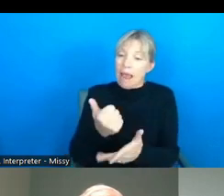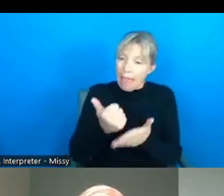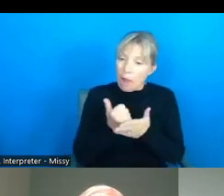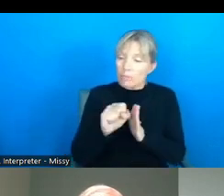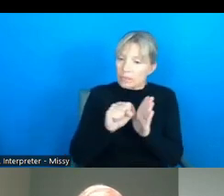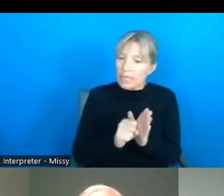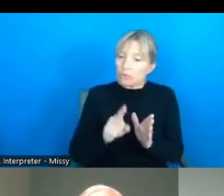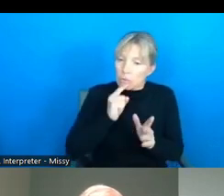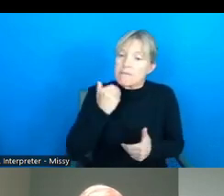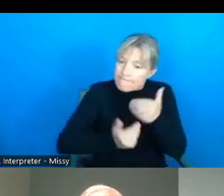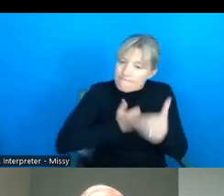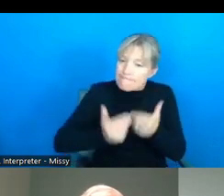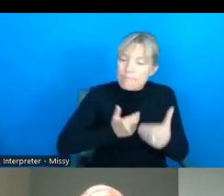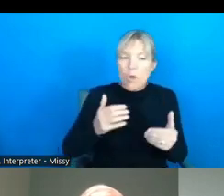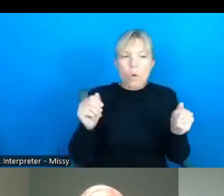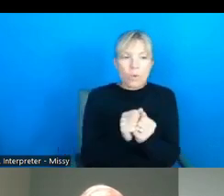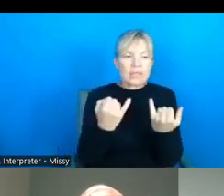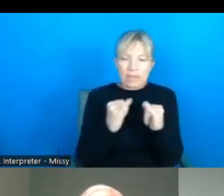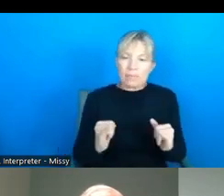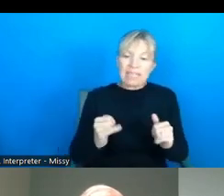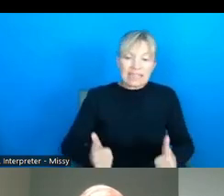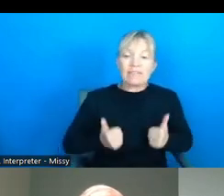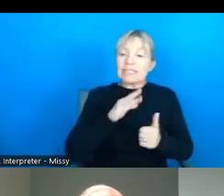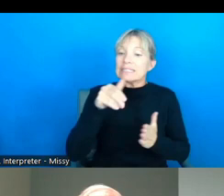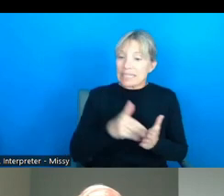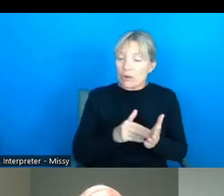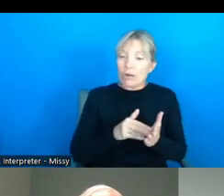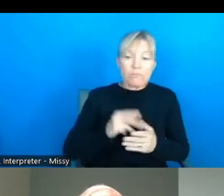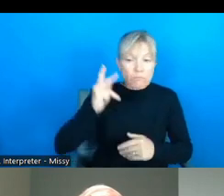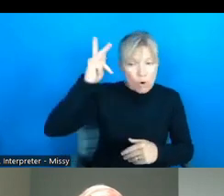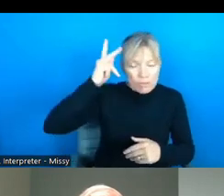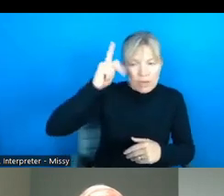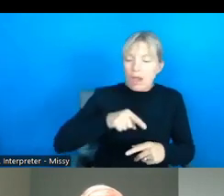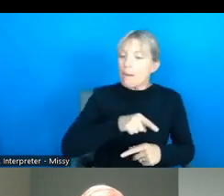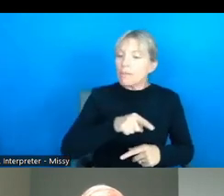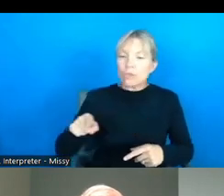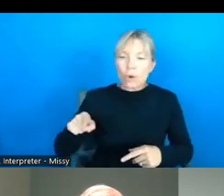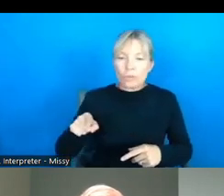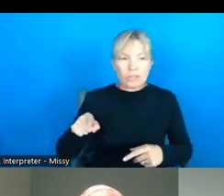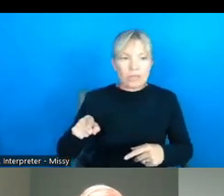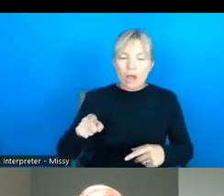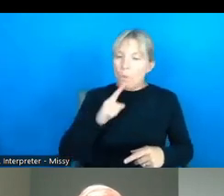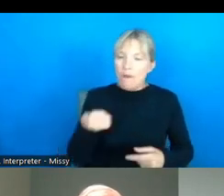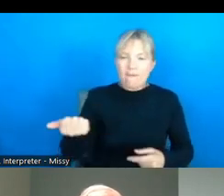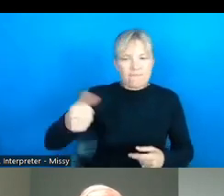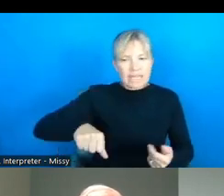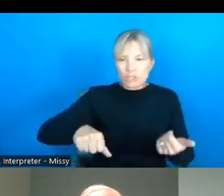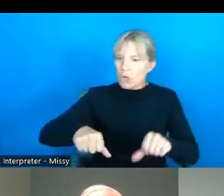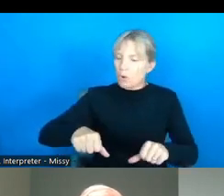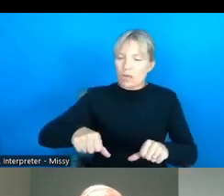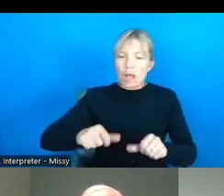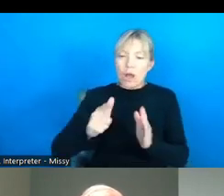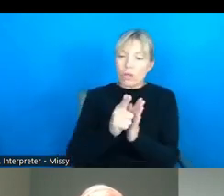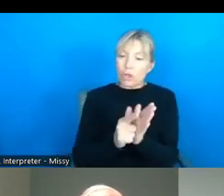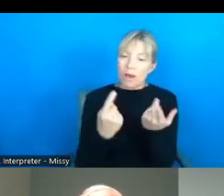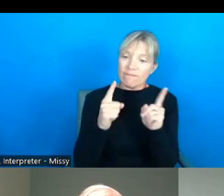get rolling with the independent living center movement. But those were vetoed, and the law that